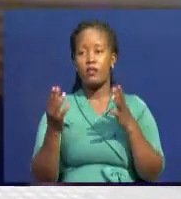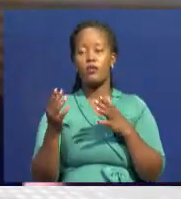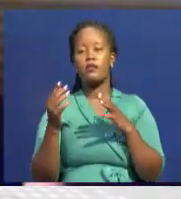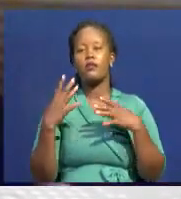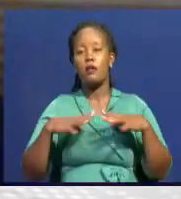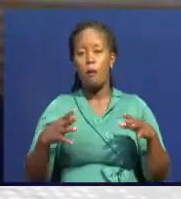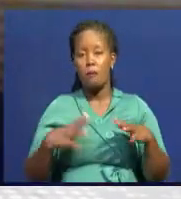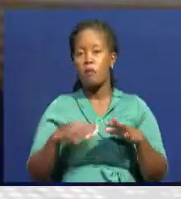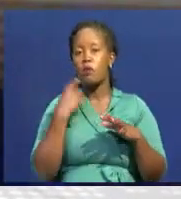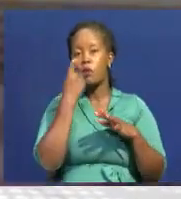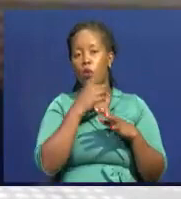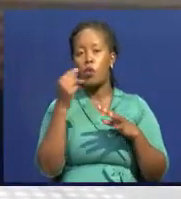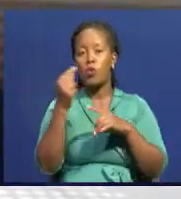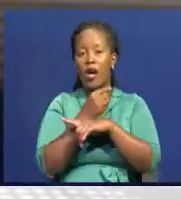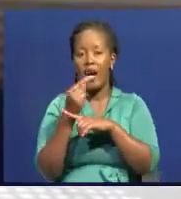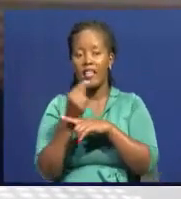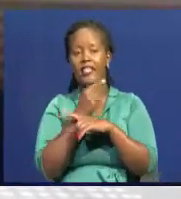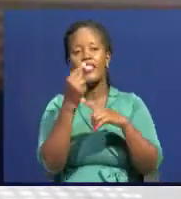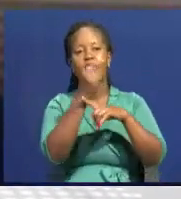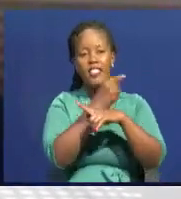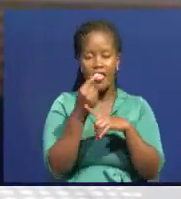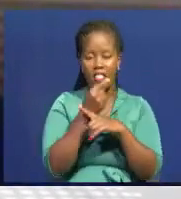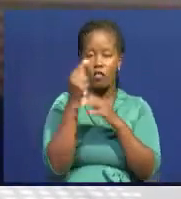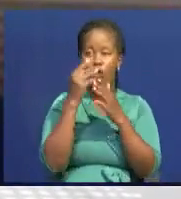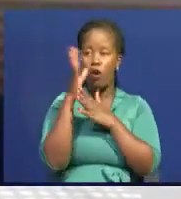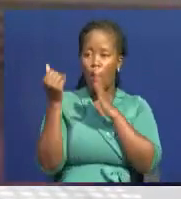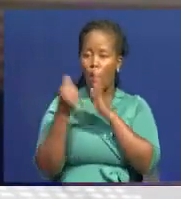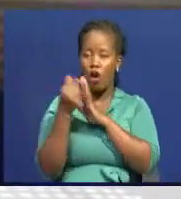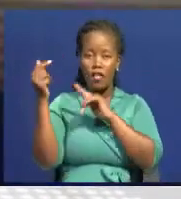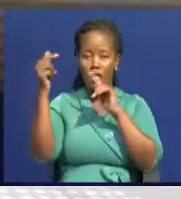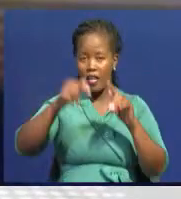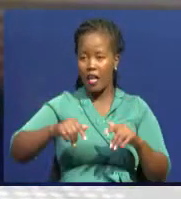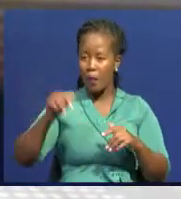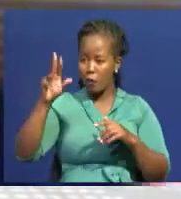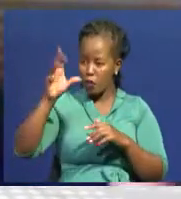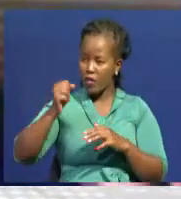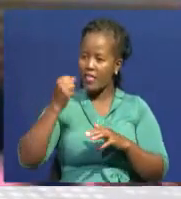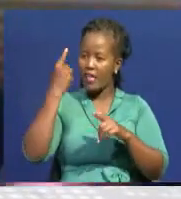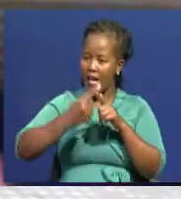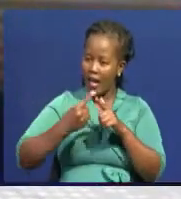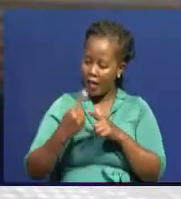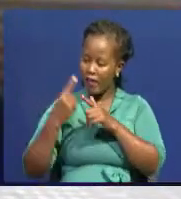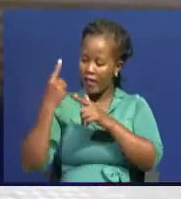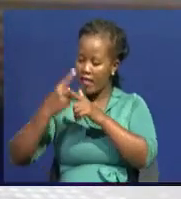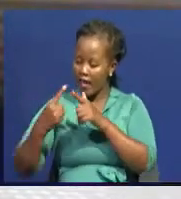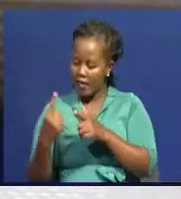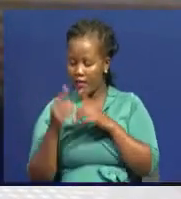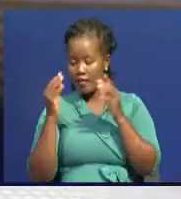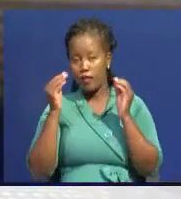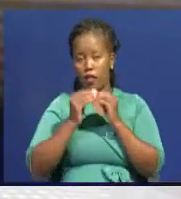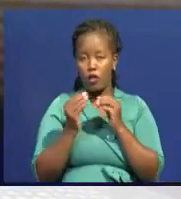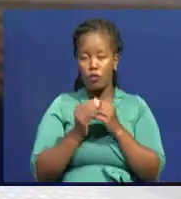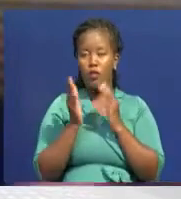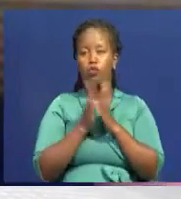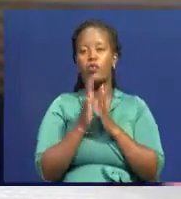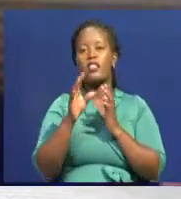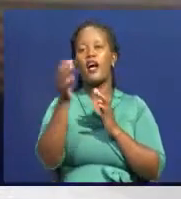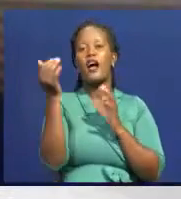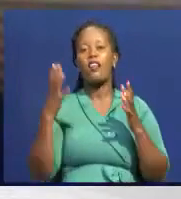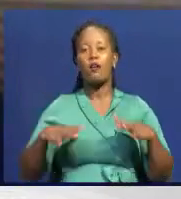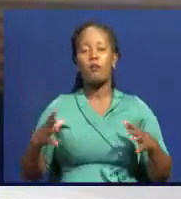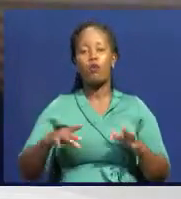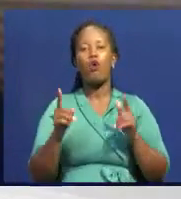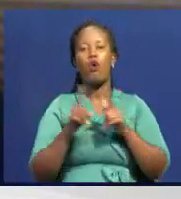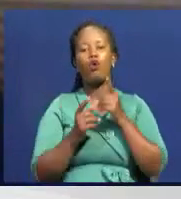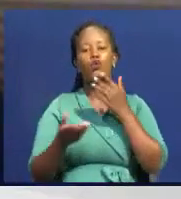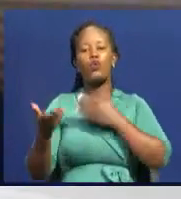who are trained there come to the US annually to meet with not only their Ghanaian diaspora, but also interact